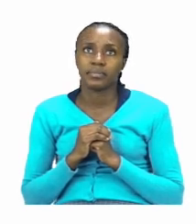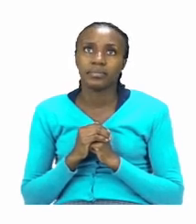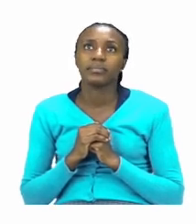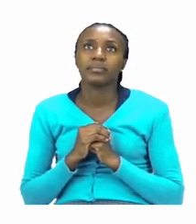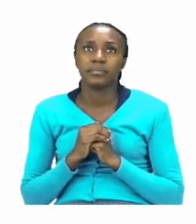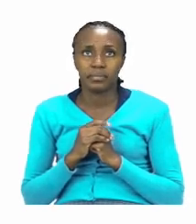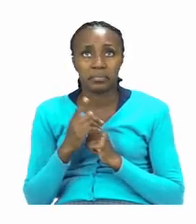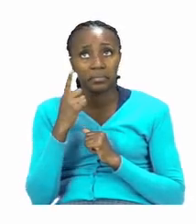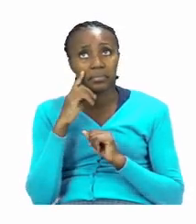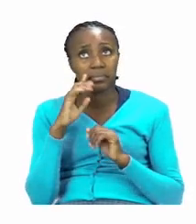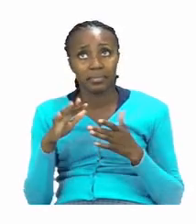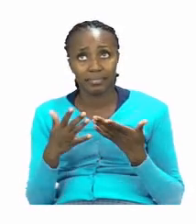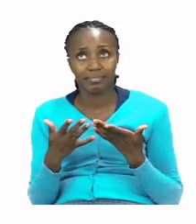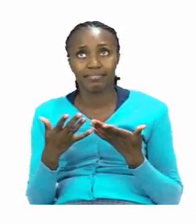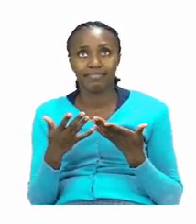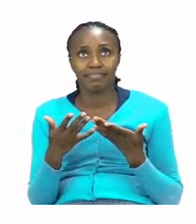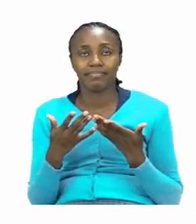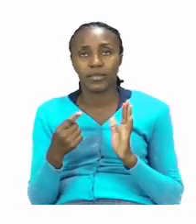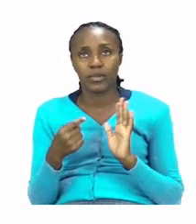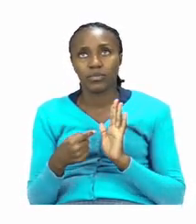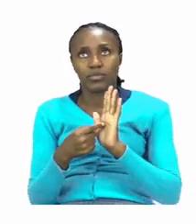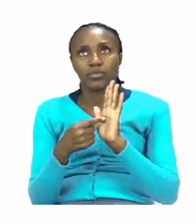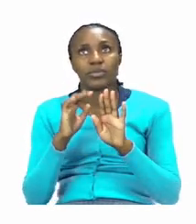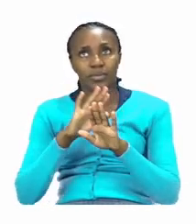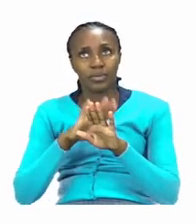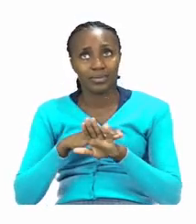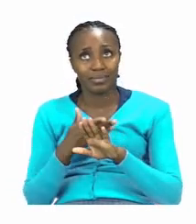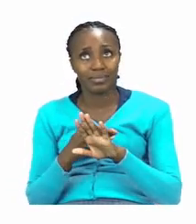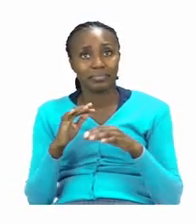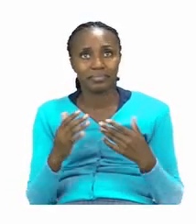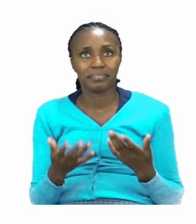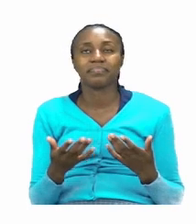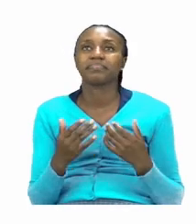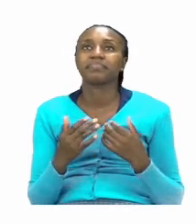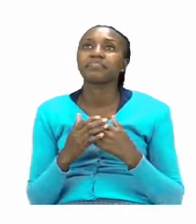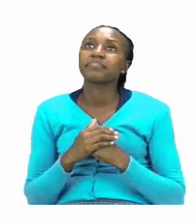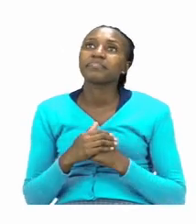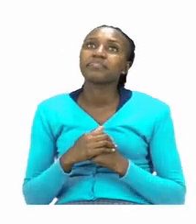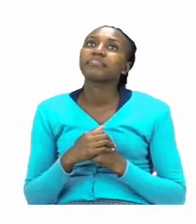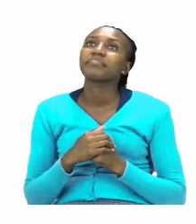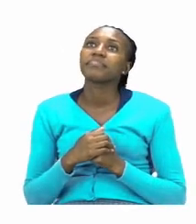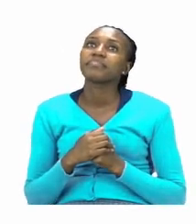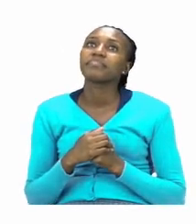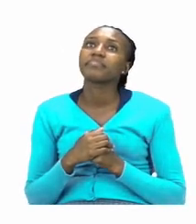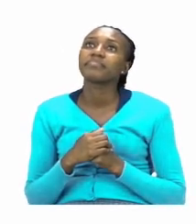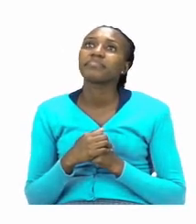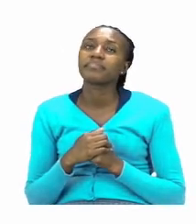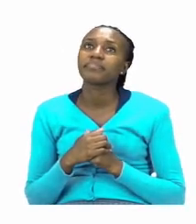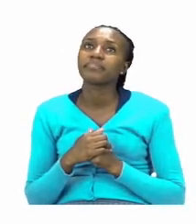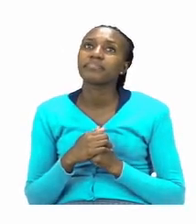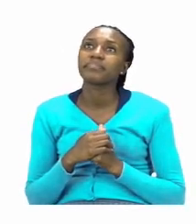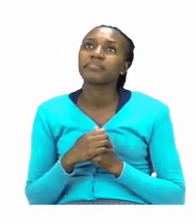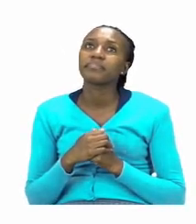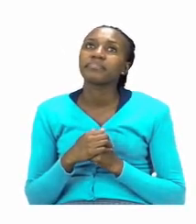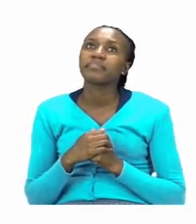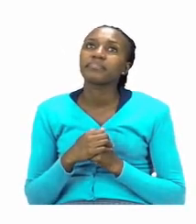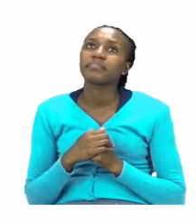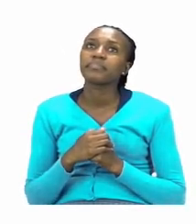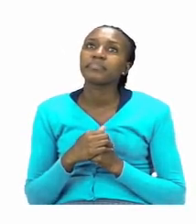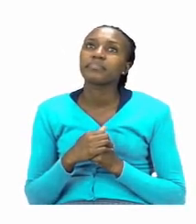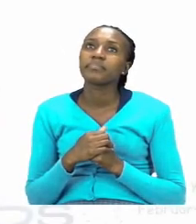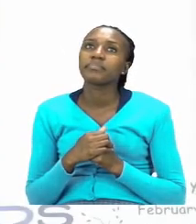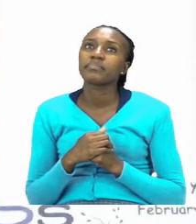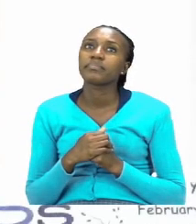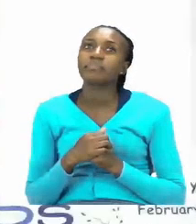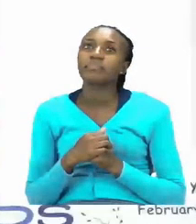do that, and I will show you what I have done to put that same information. Now on the